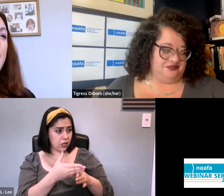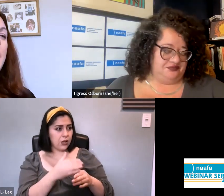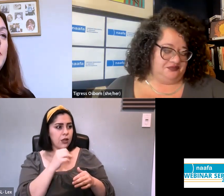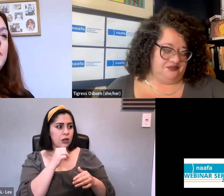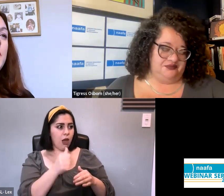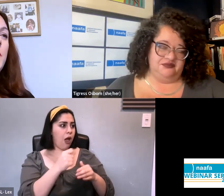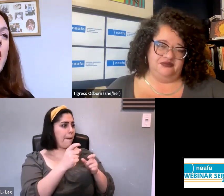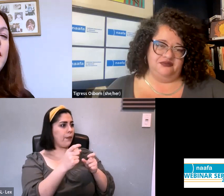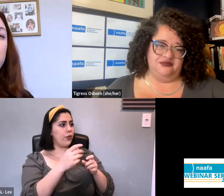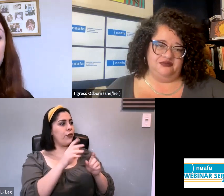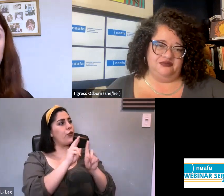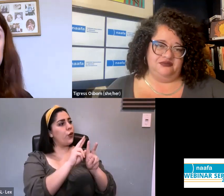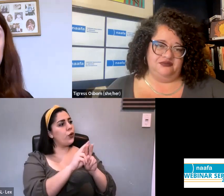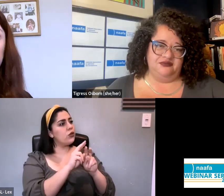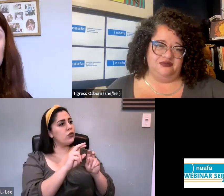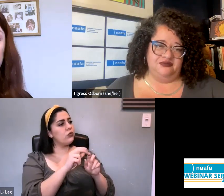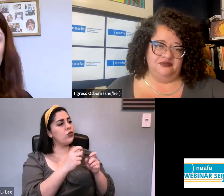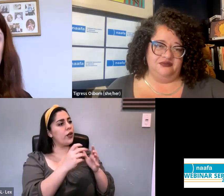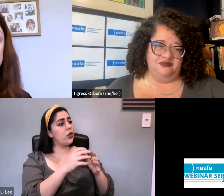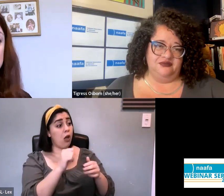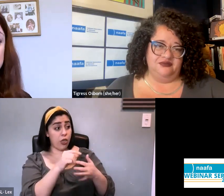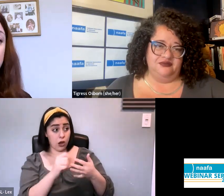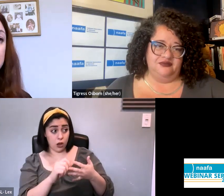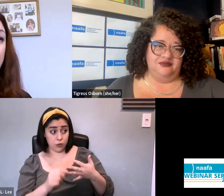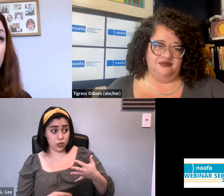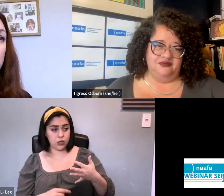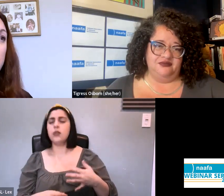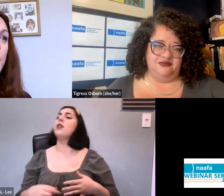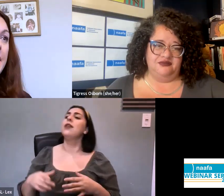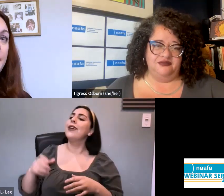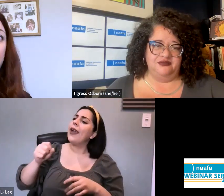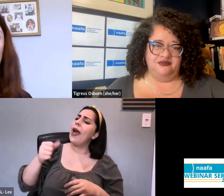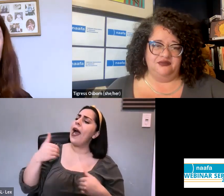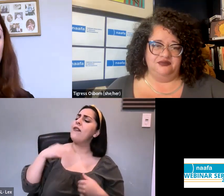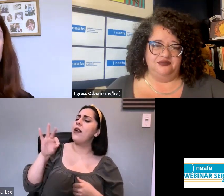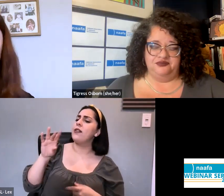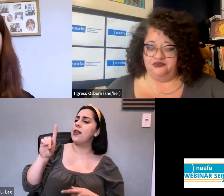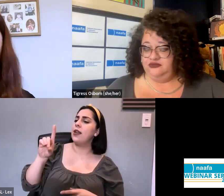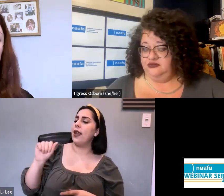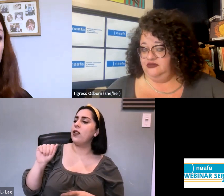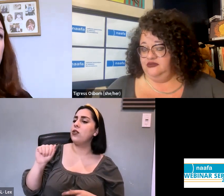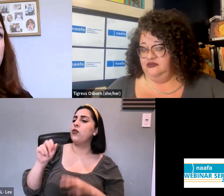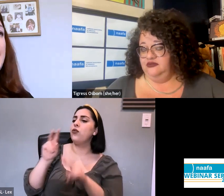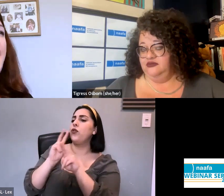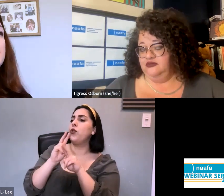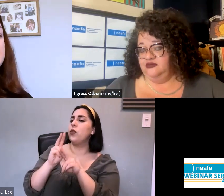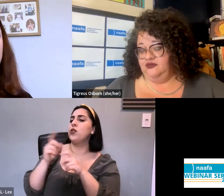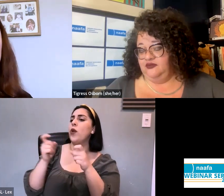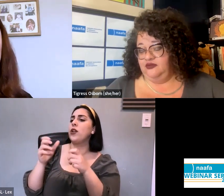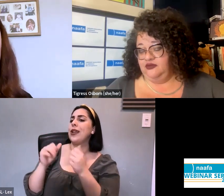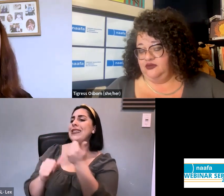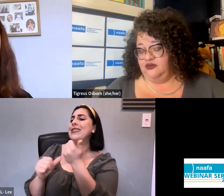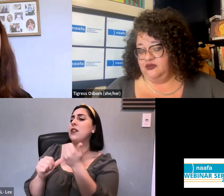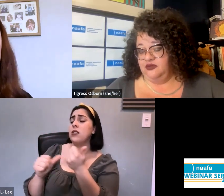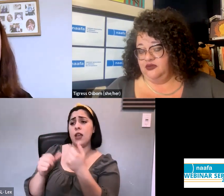have, we call them FDAs, funeral directors assistants, and they are all ages. We have